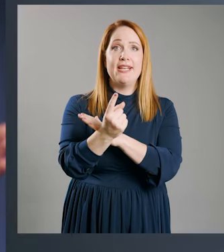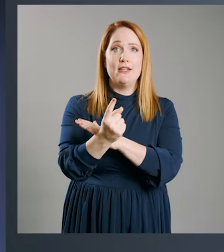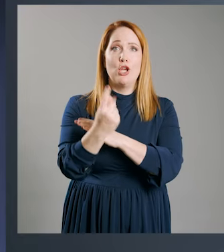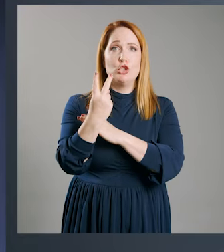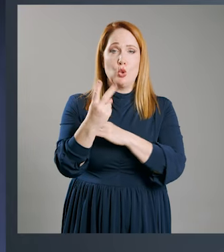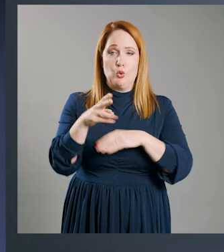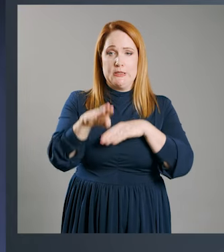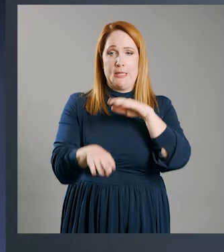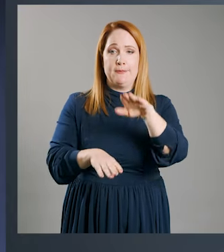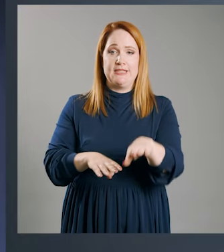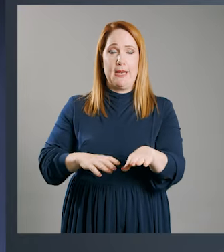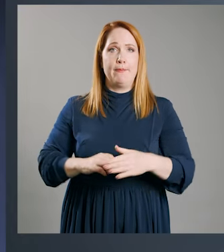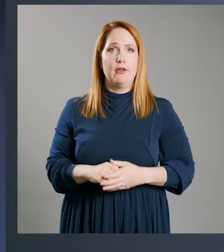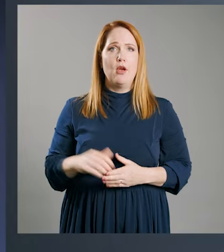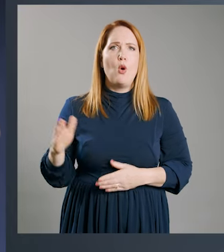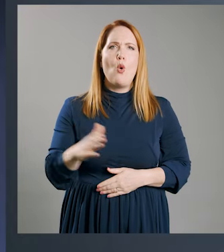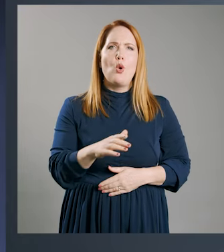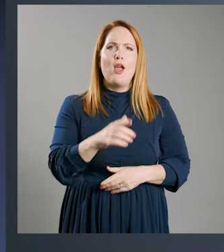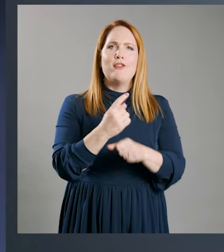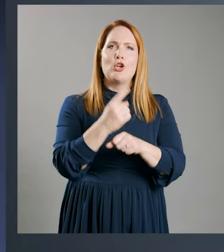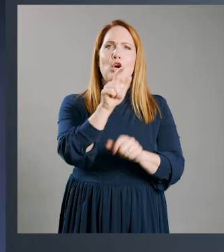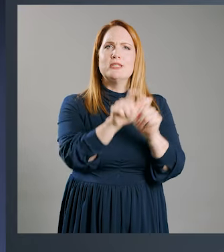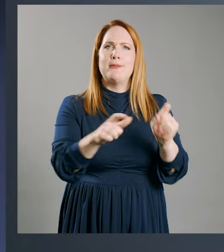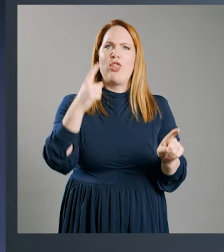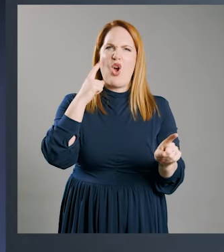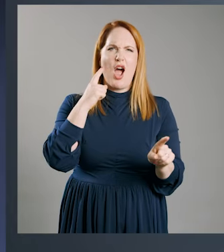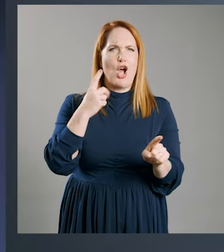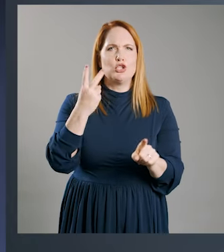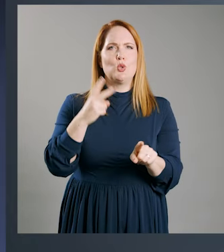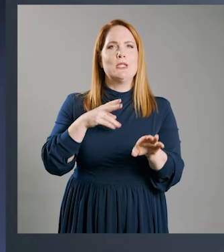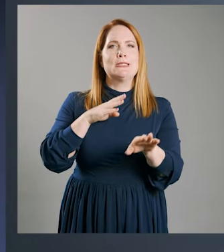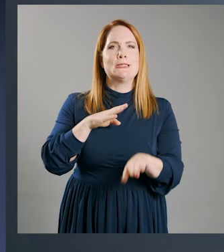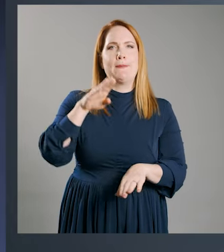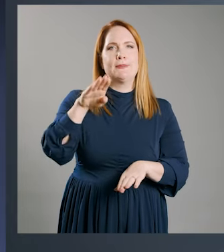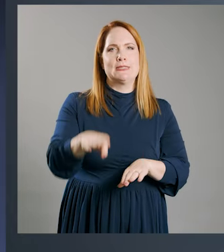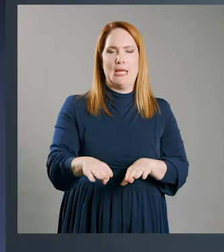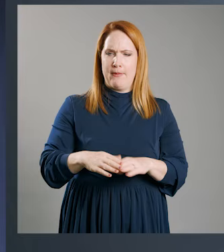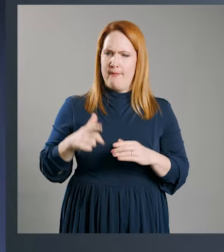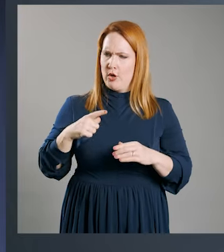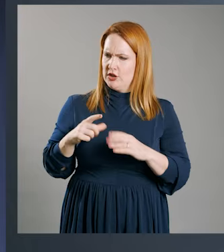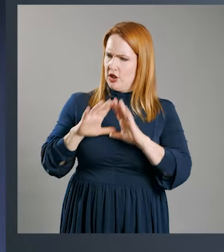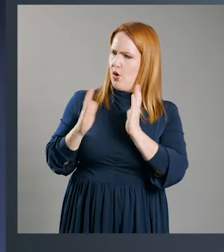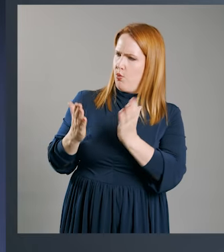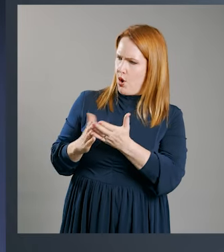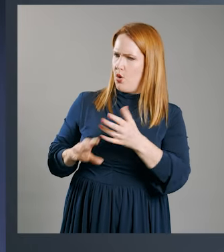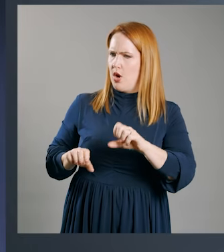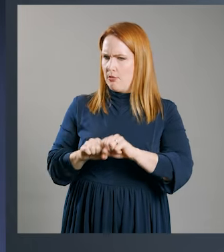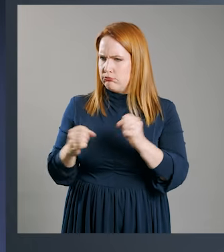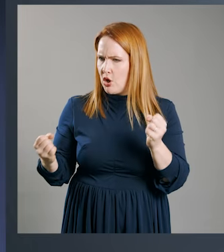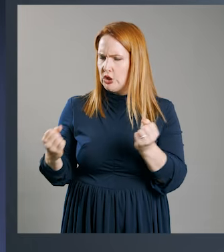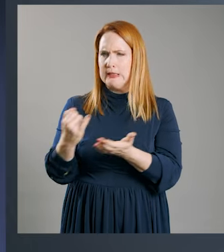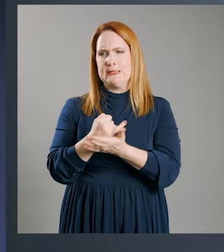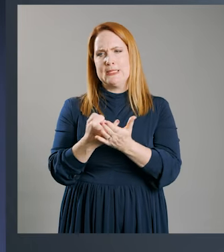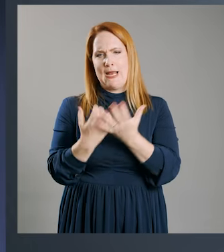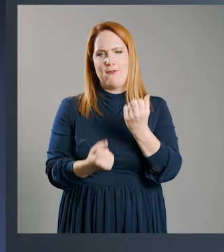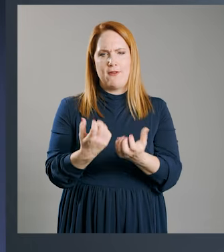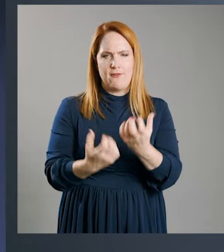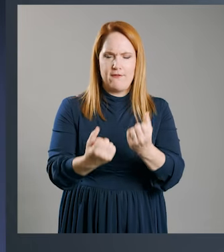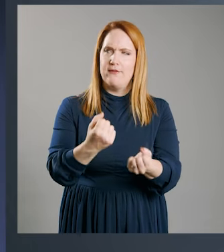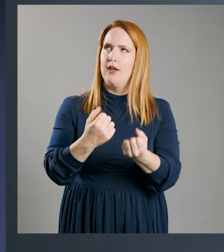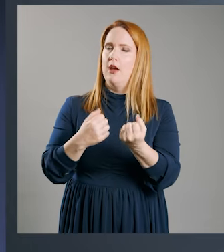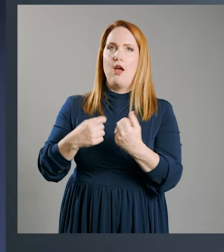All of God's people thought that there'd just be two stages. Everyone could see that they lived in a broken, sinful world and there was oppression, but